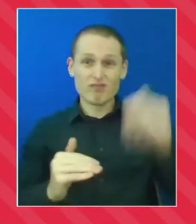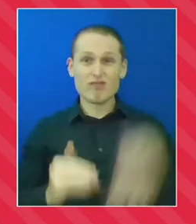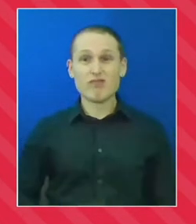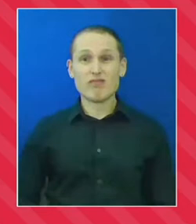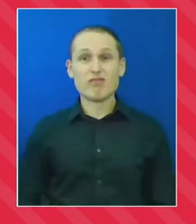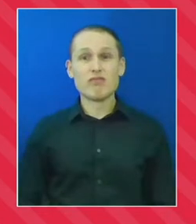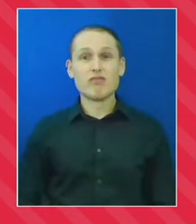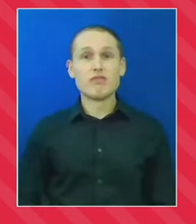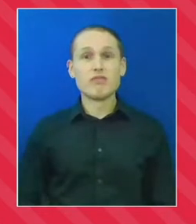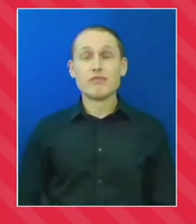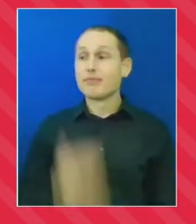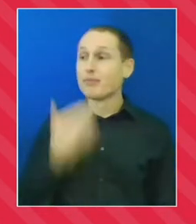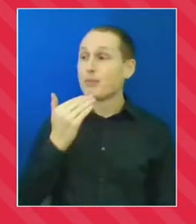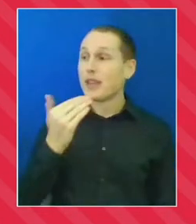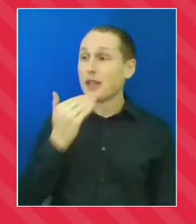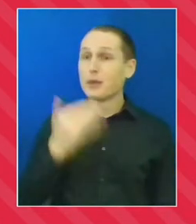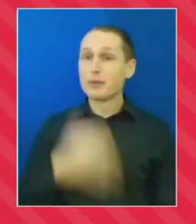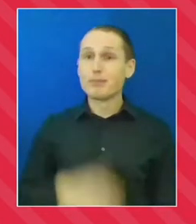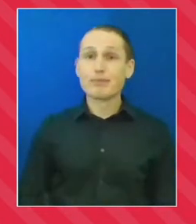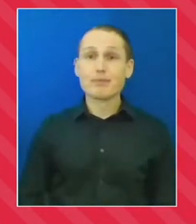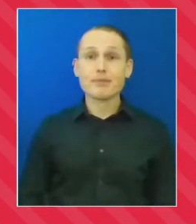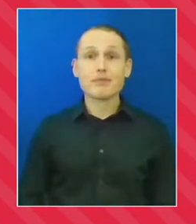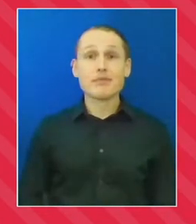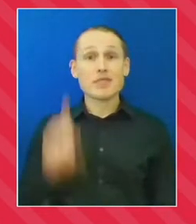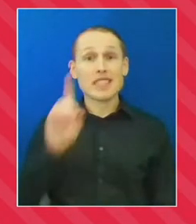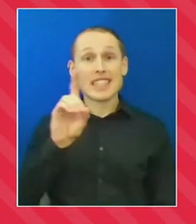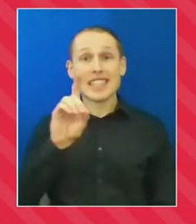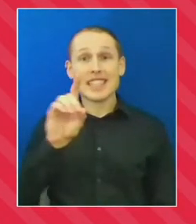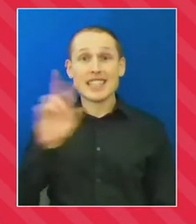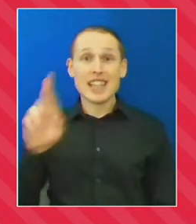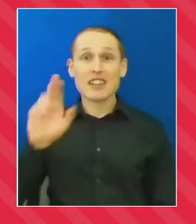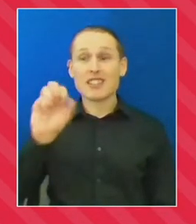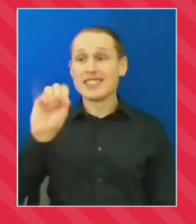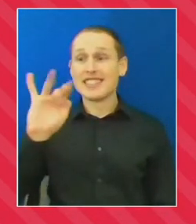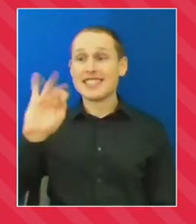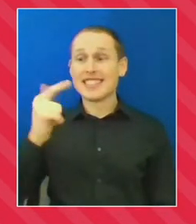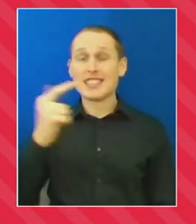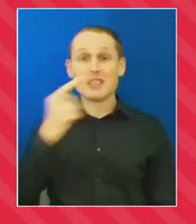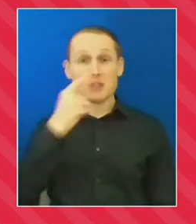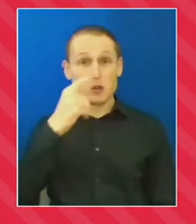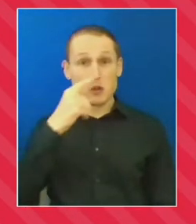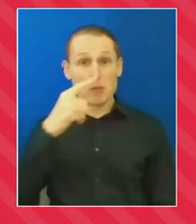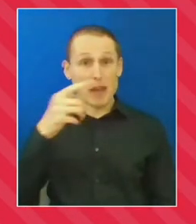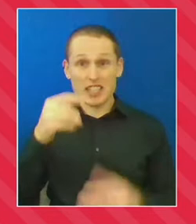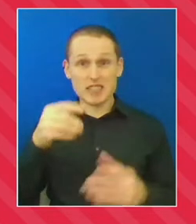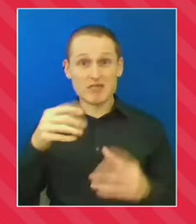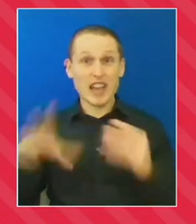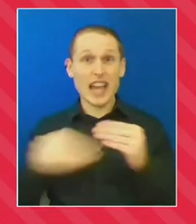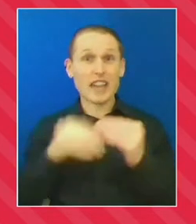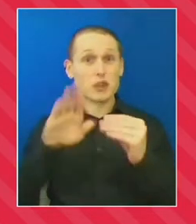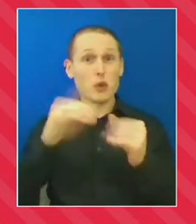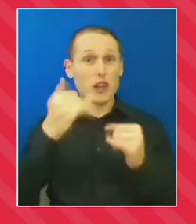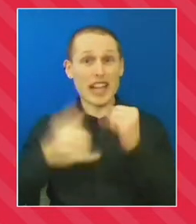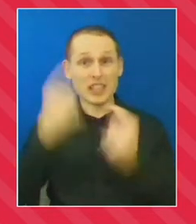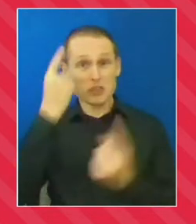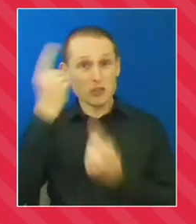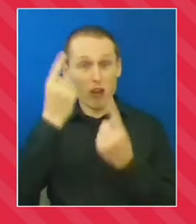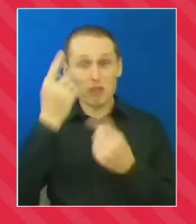Dr. Fielding Singh, will you close us out with your thoughts on this topic? Yeah, thank you so much.